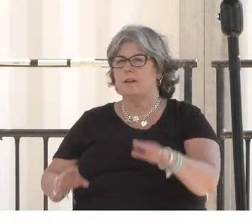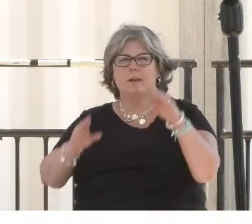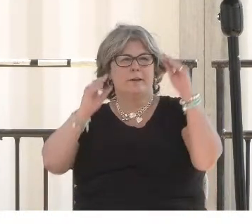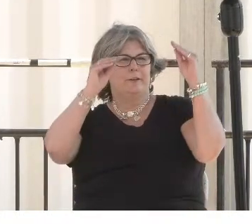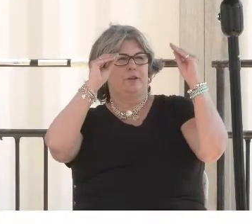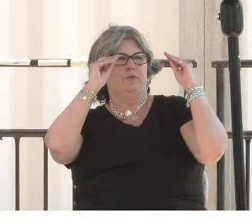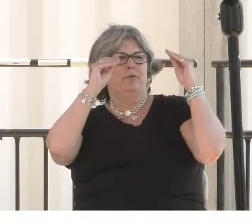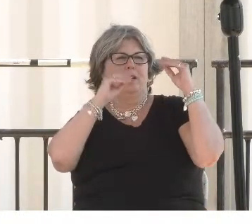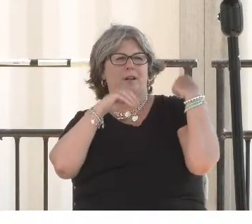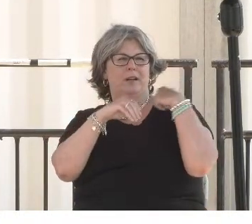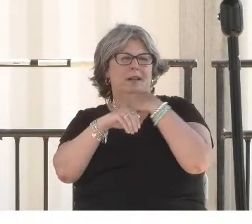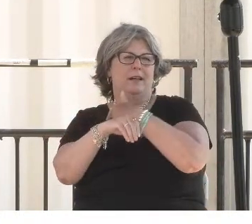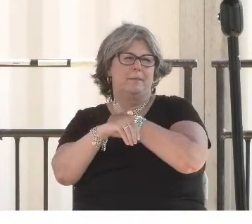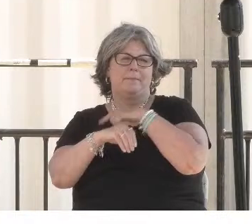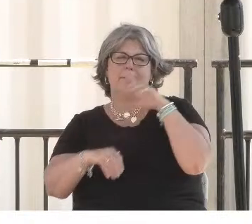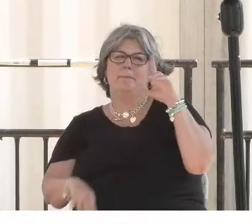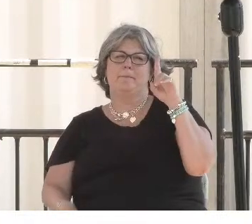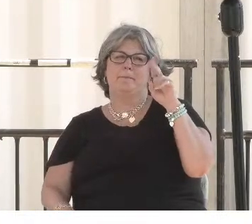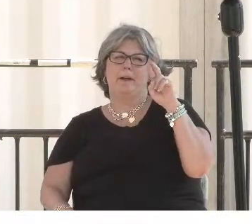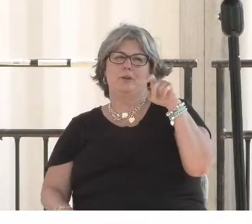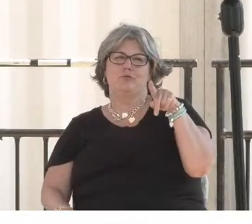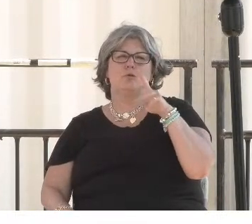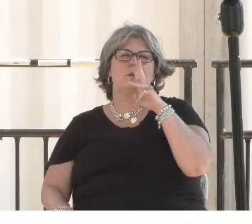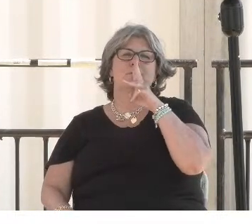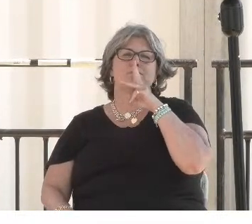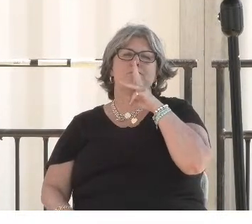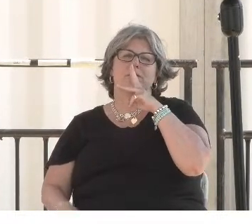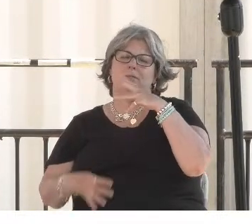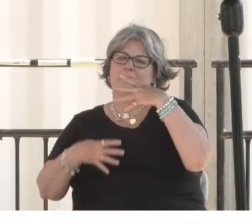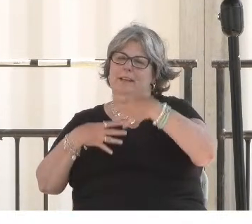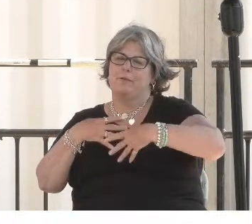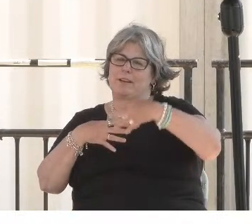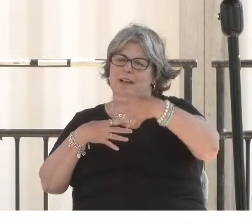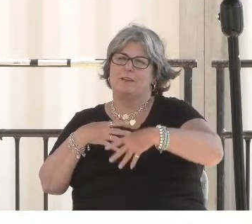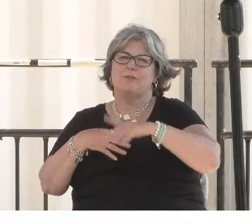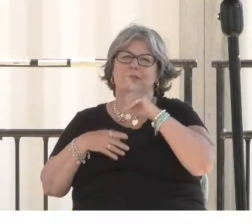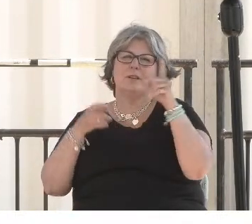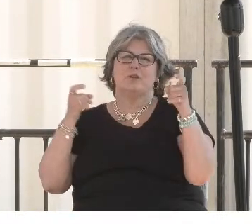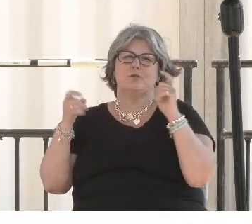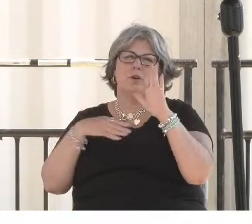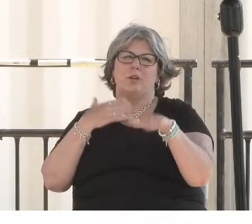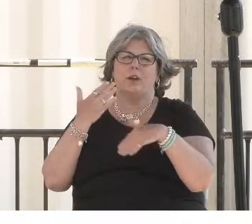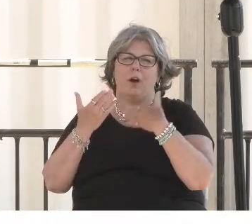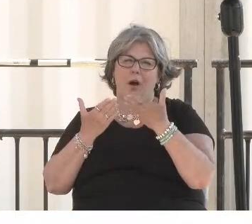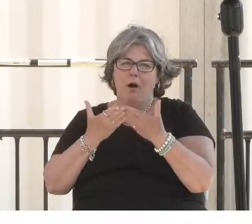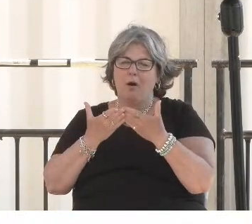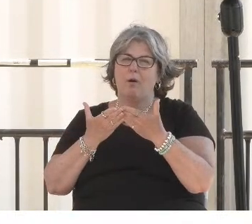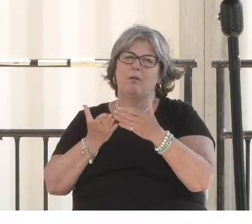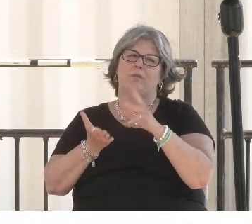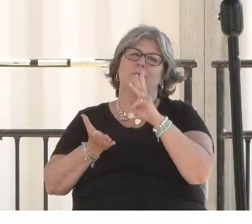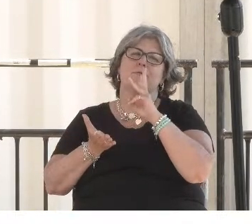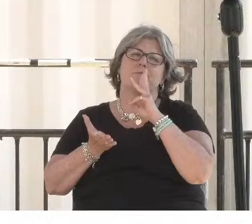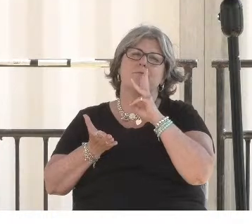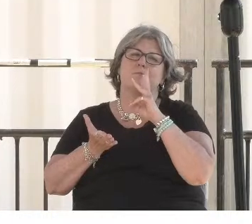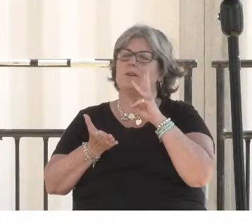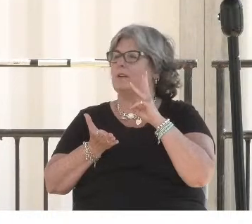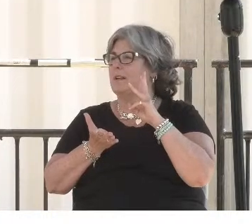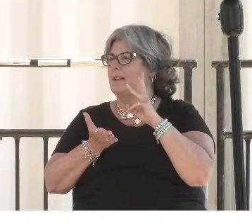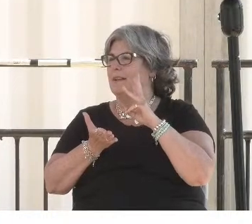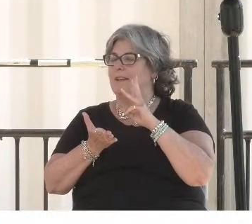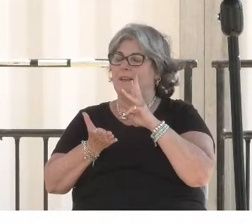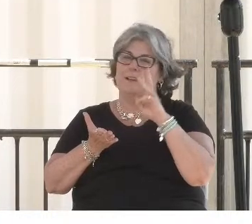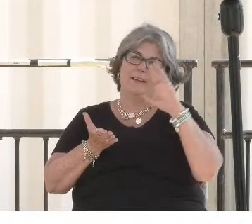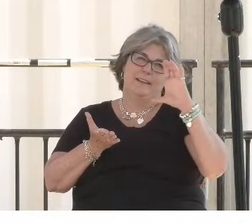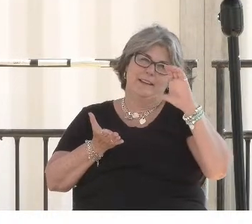thought about drip irrigation and really controlling every drop, which if you're a cotton